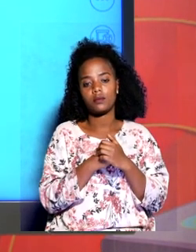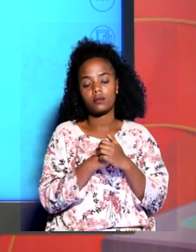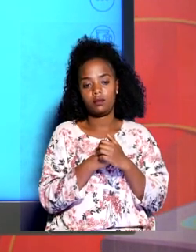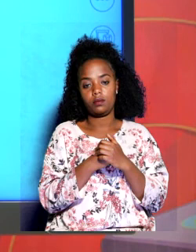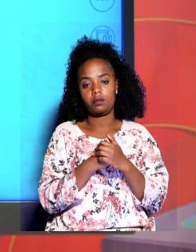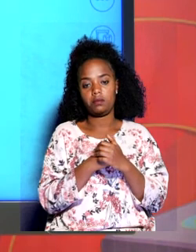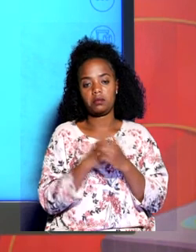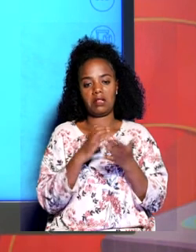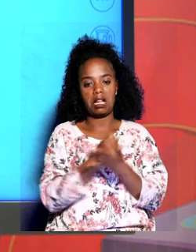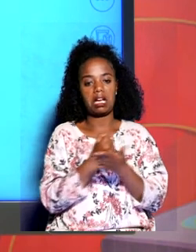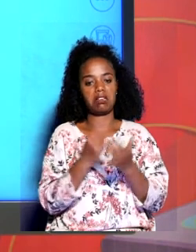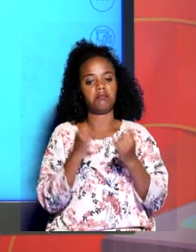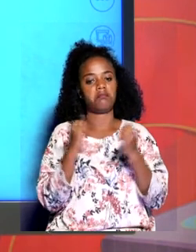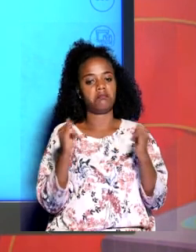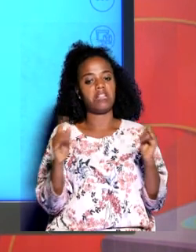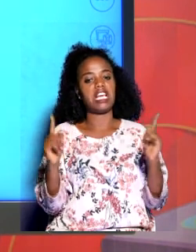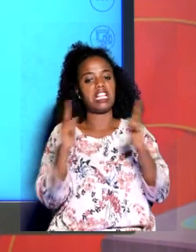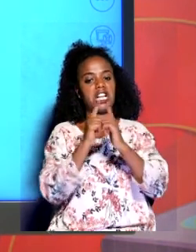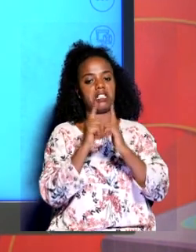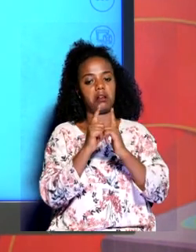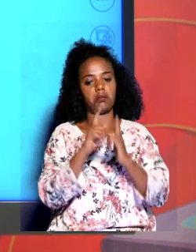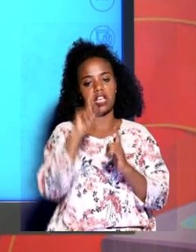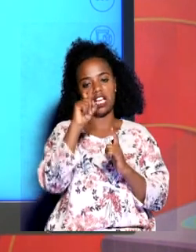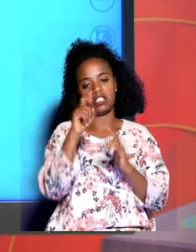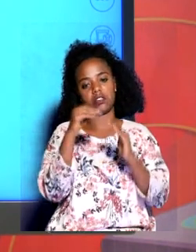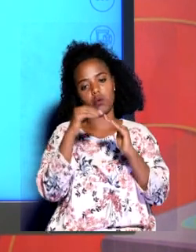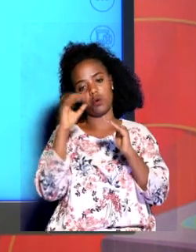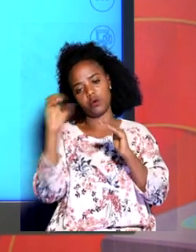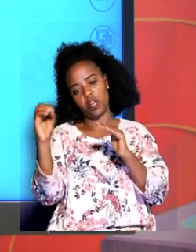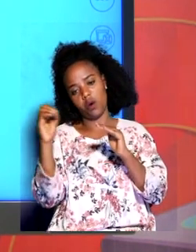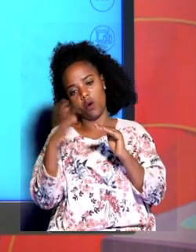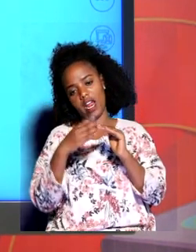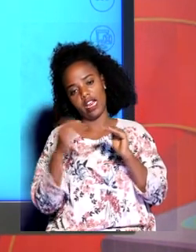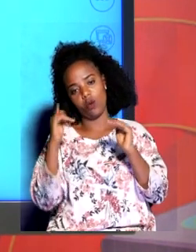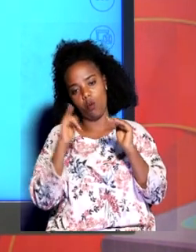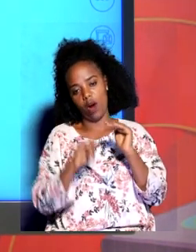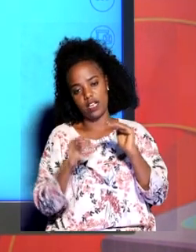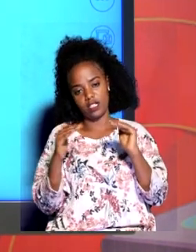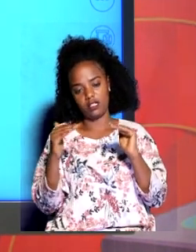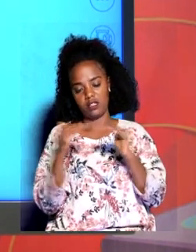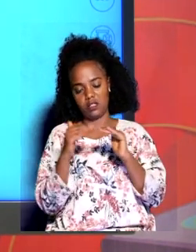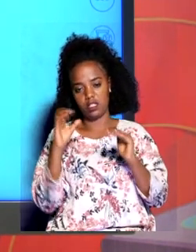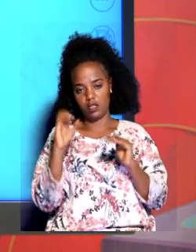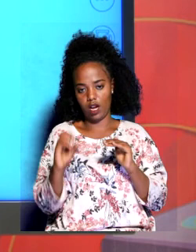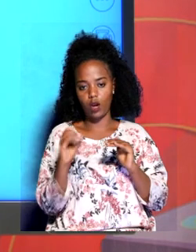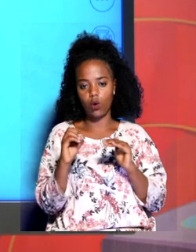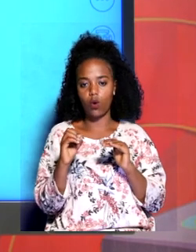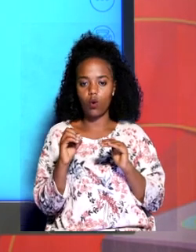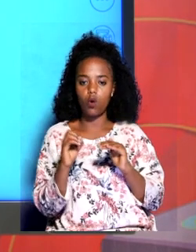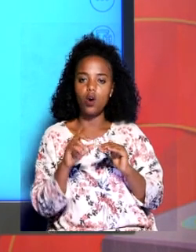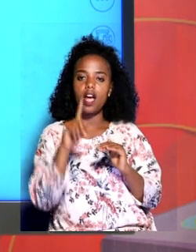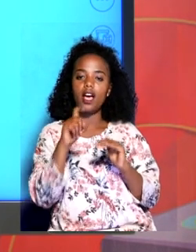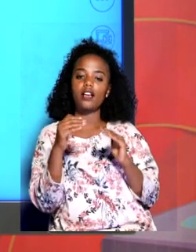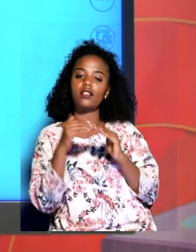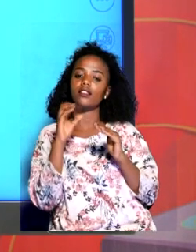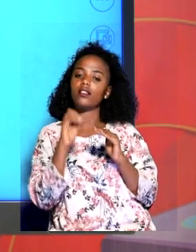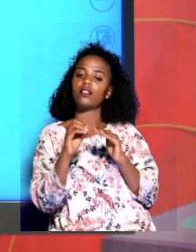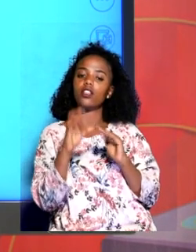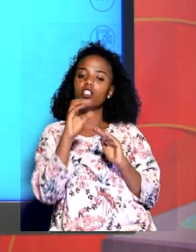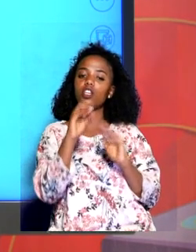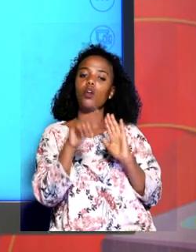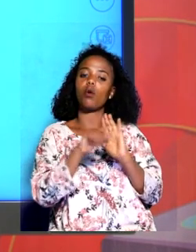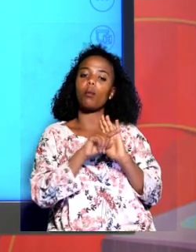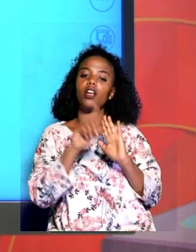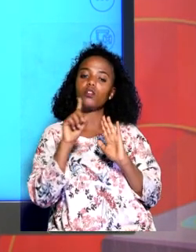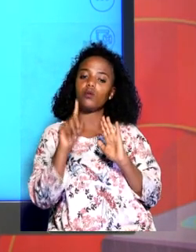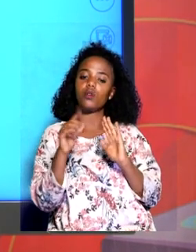Let's take the intercepts through the graph. When x 0 and when y is 0. When x 0, 0 minus y is